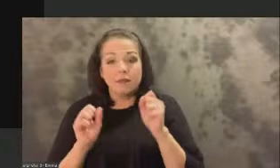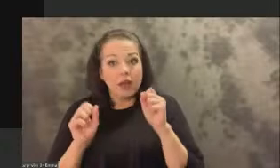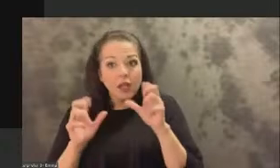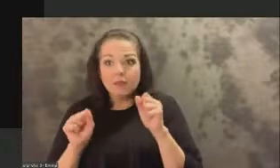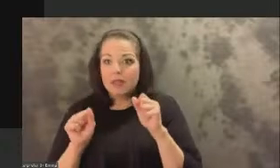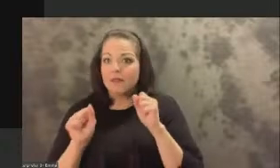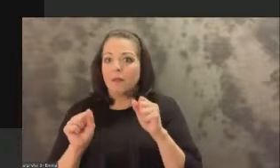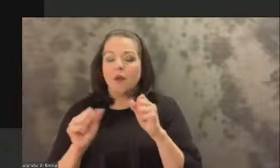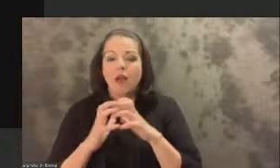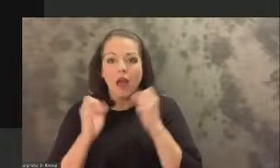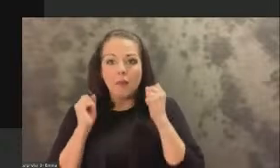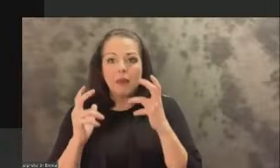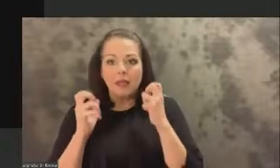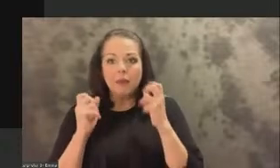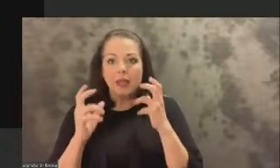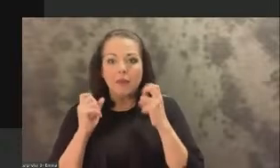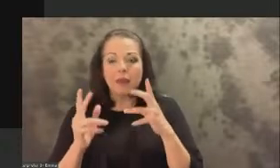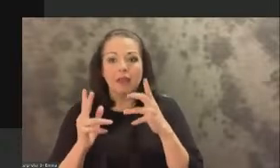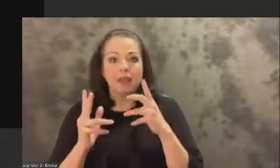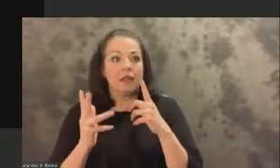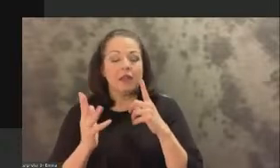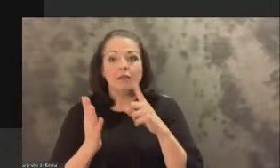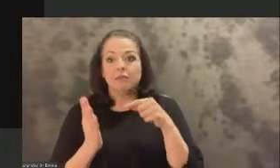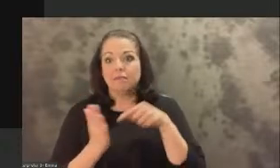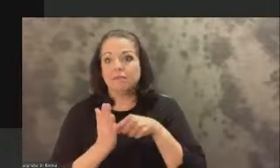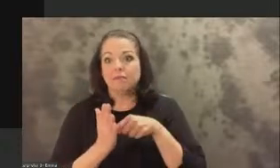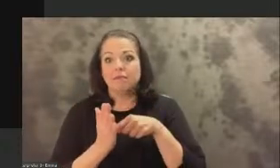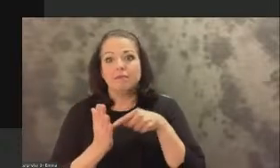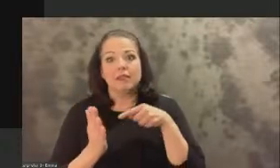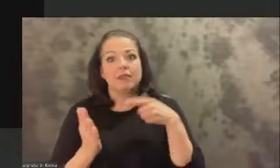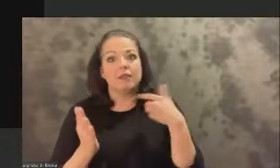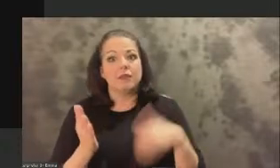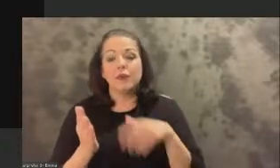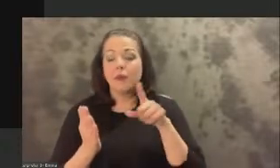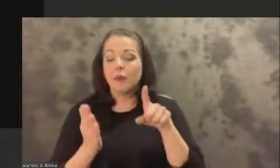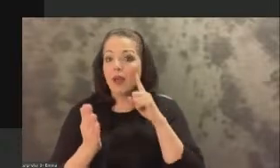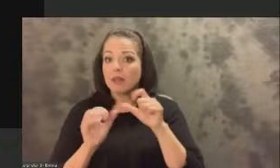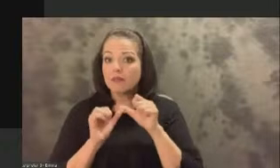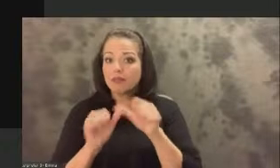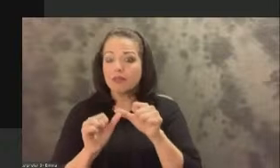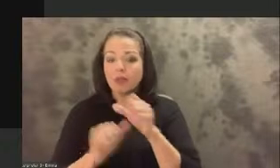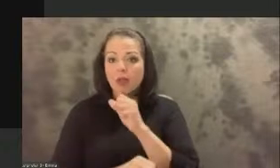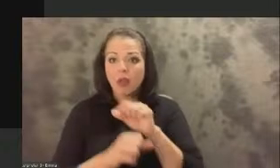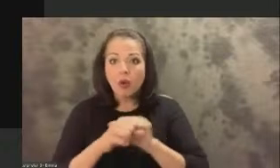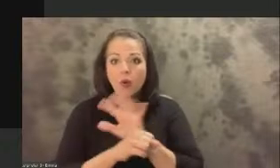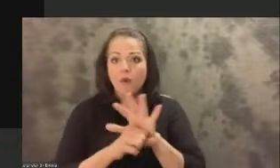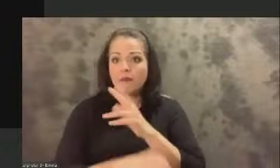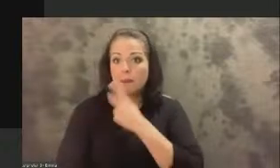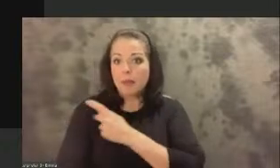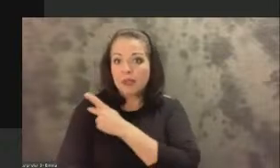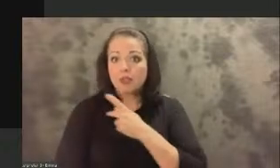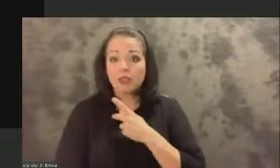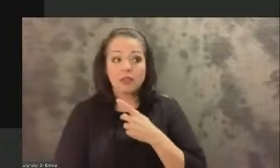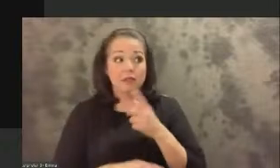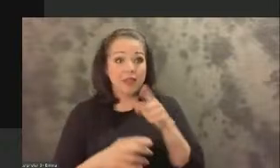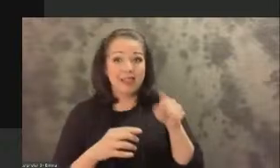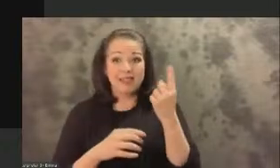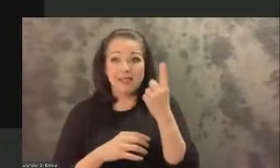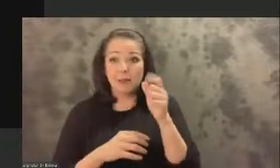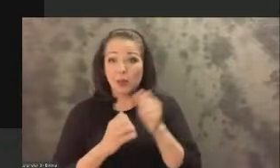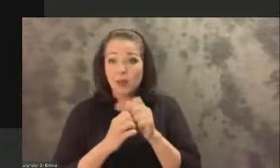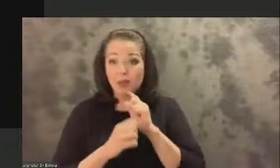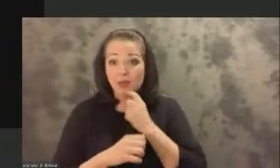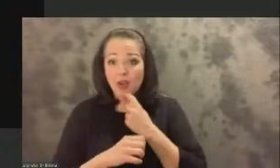of bills that I'm having to comb through and as a long COVID patient. And this is something that people with chronic diseases have